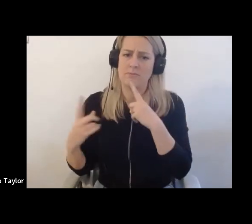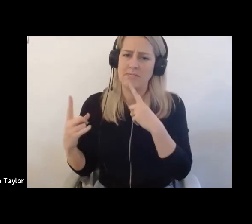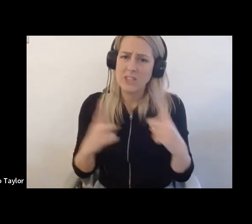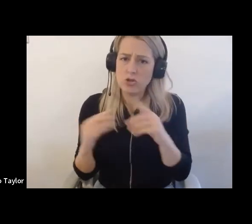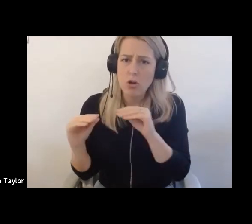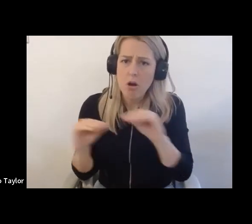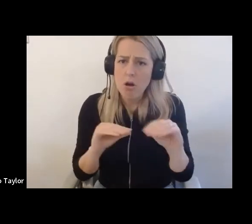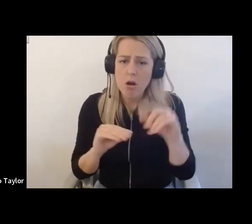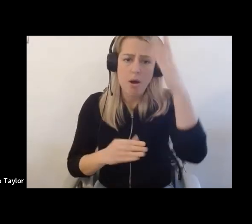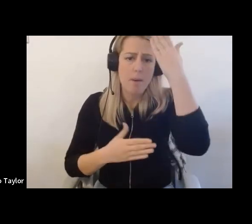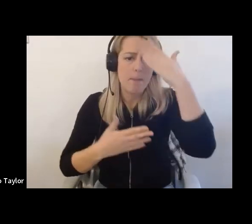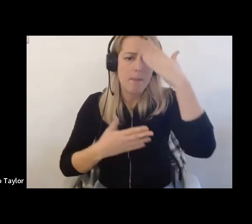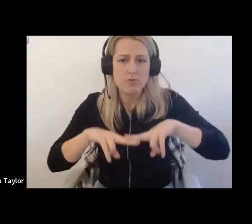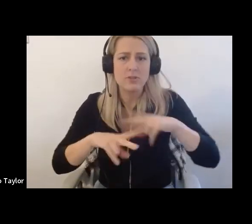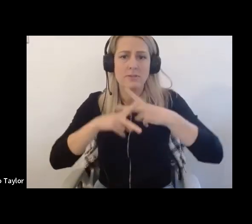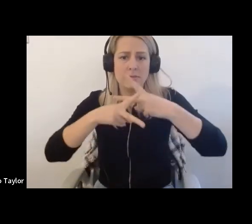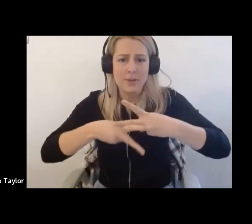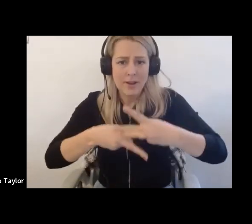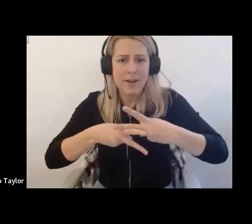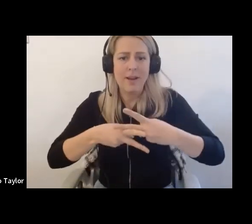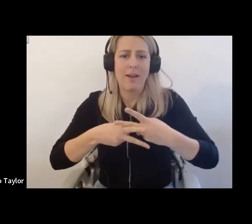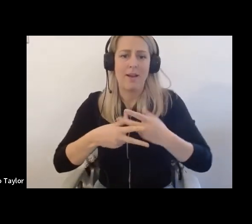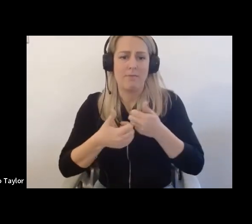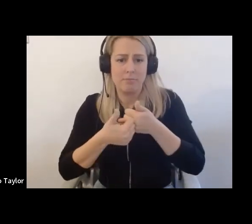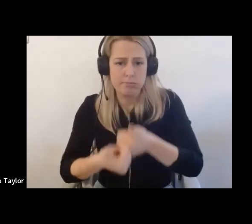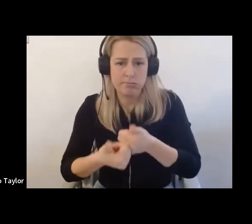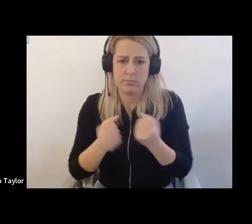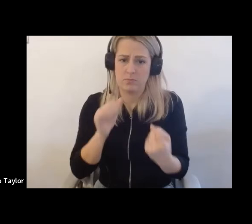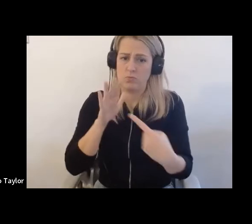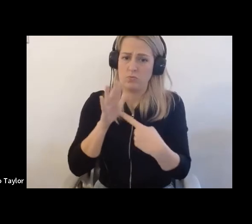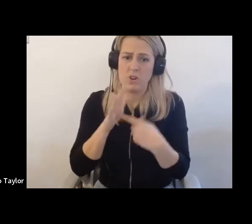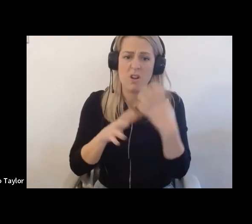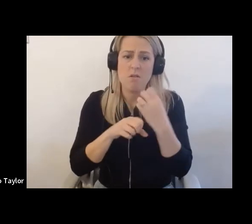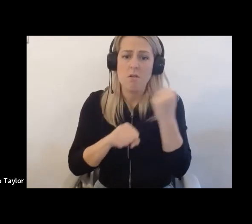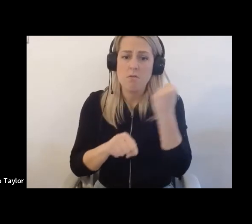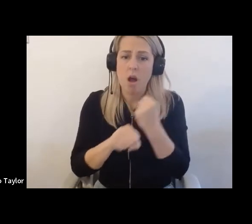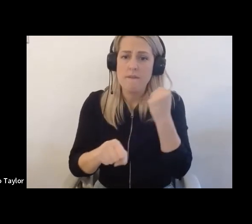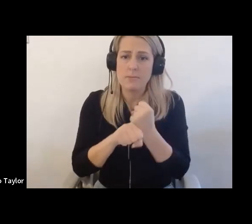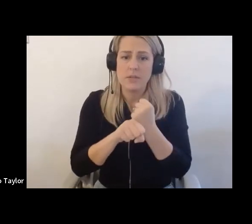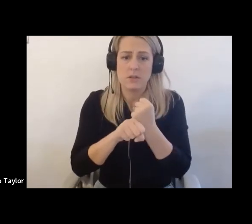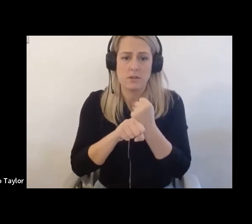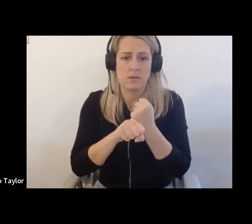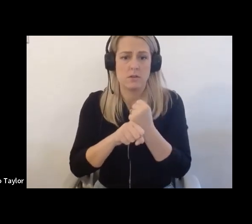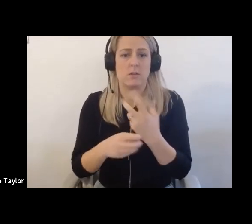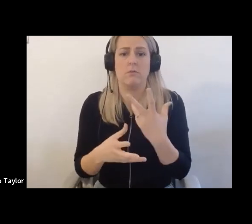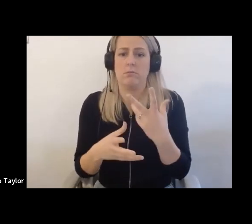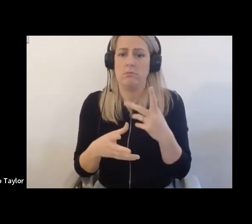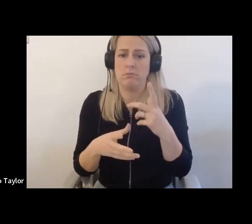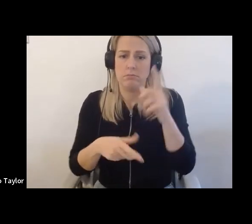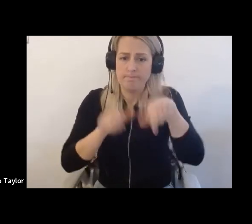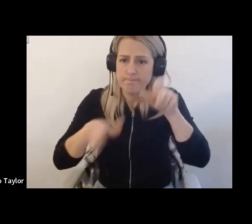government officials and civil society stakeholders, served to cement what many of us already knew.